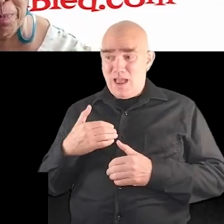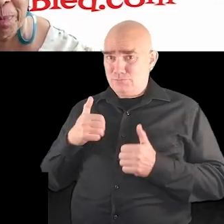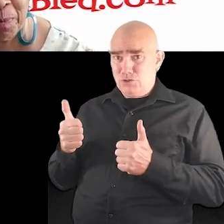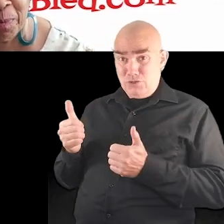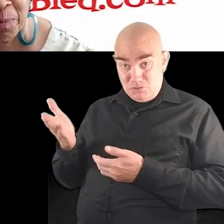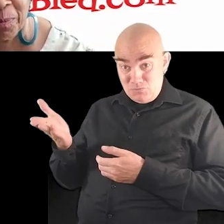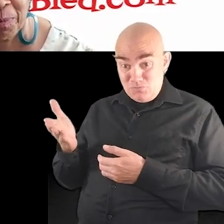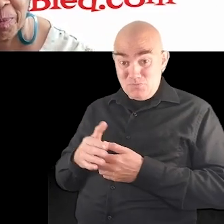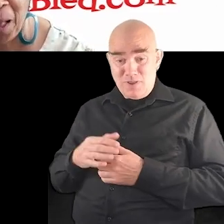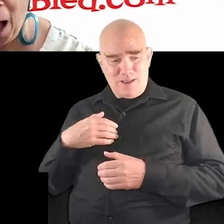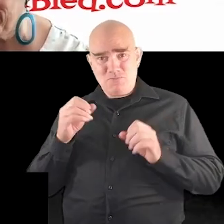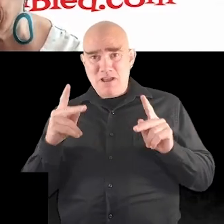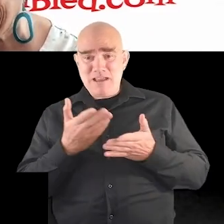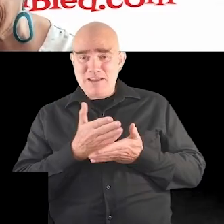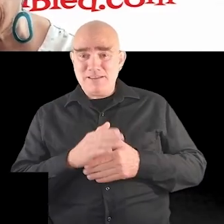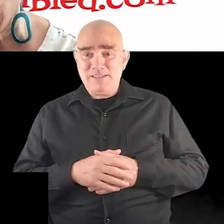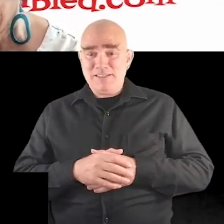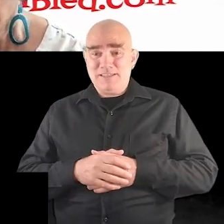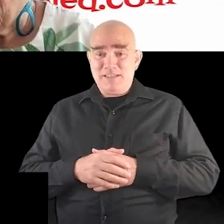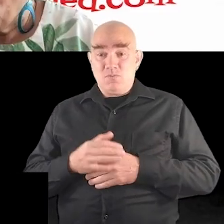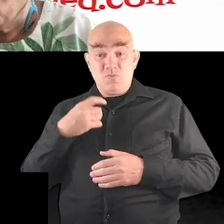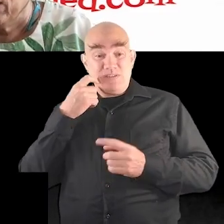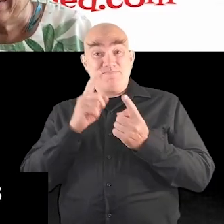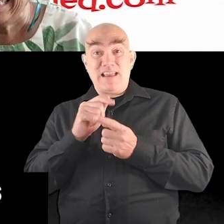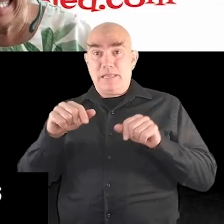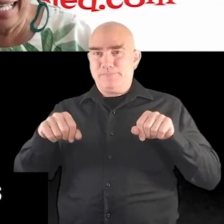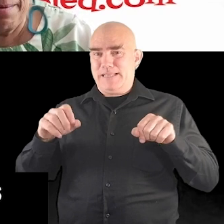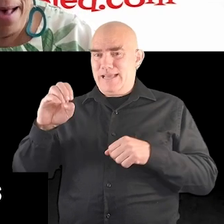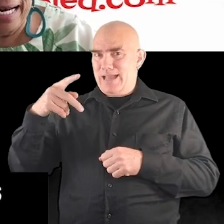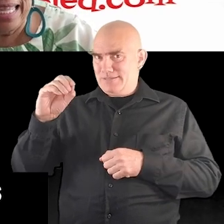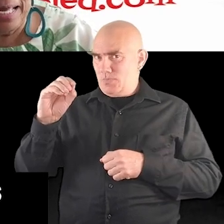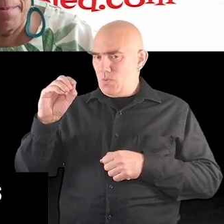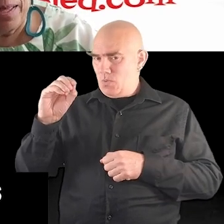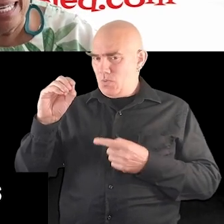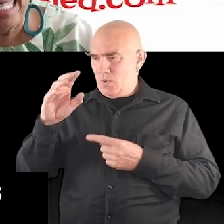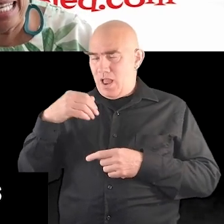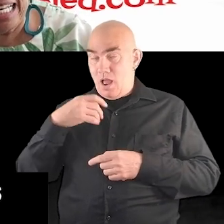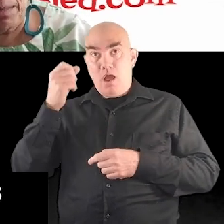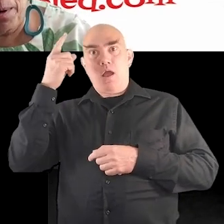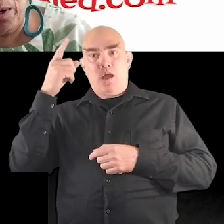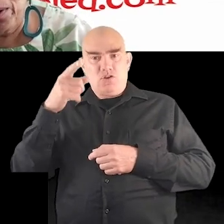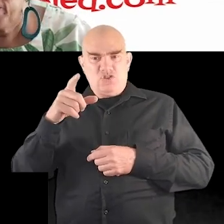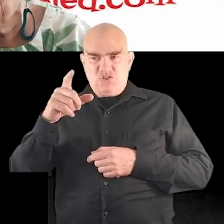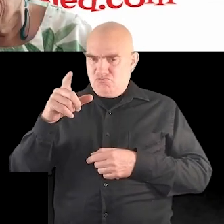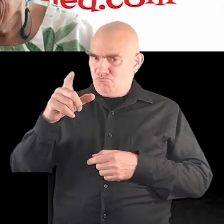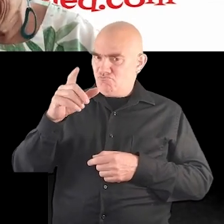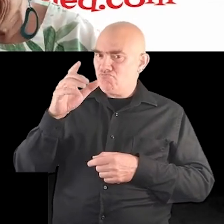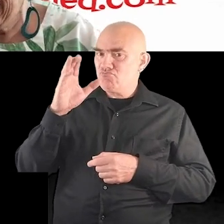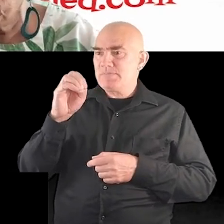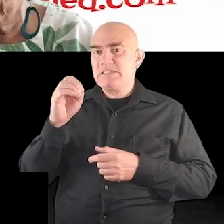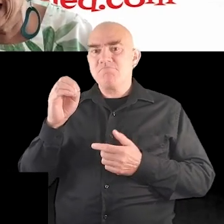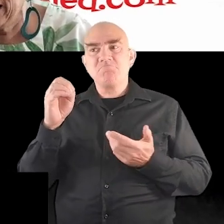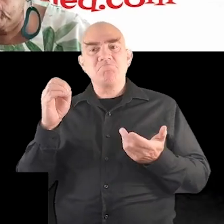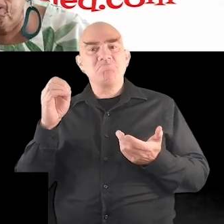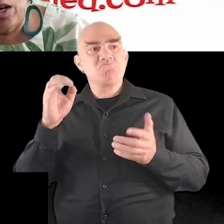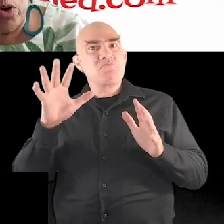you? I'm good in yourself. I'm okay. We recently met at the Abilities Expo, and